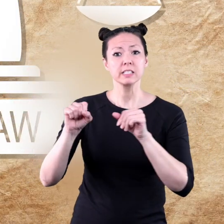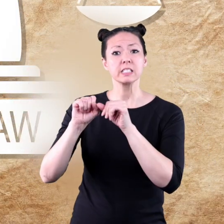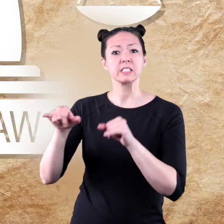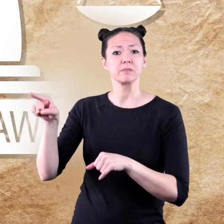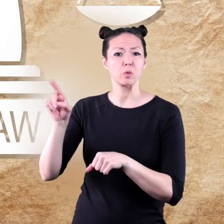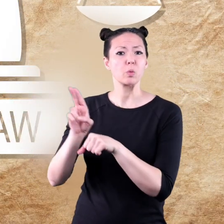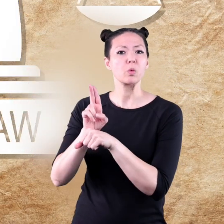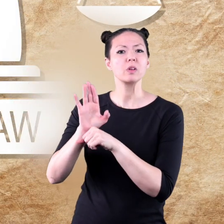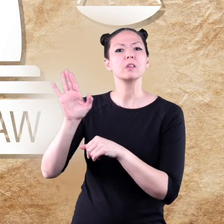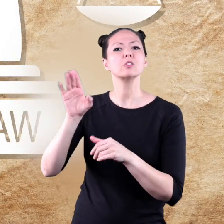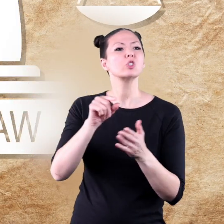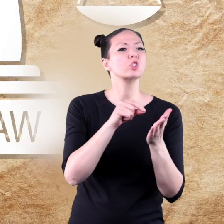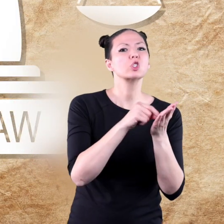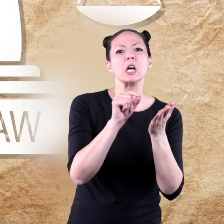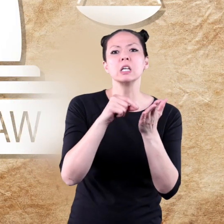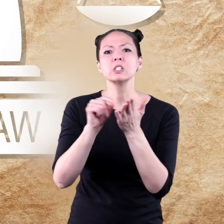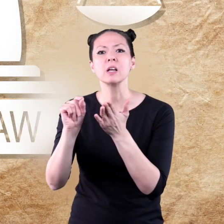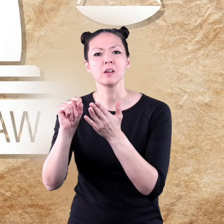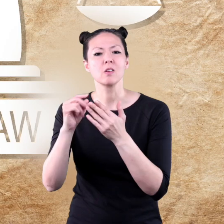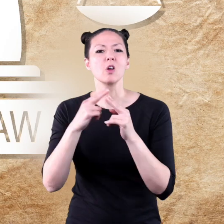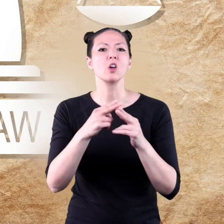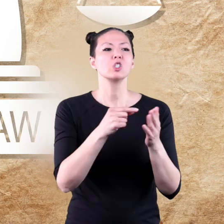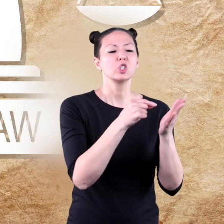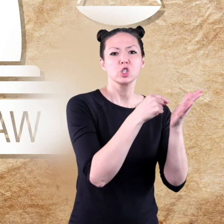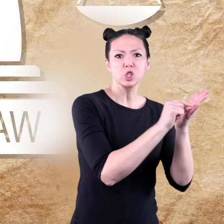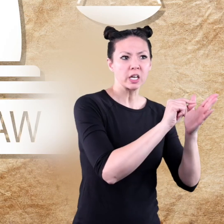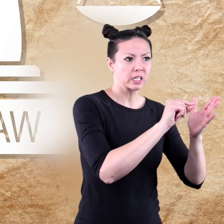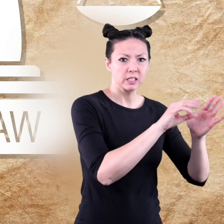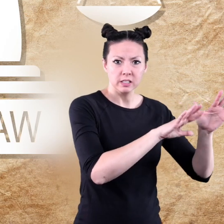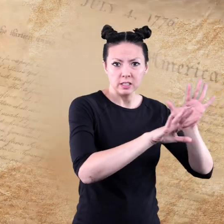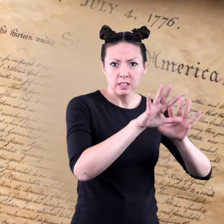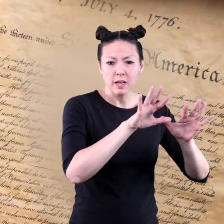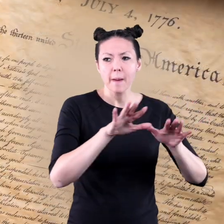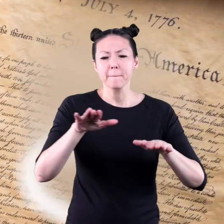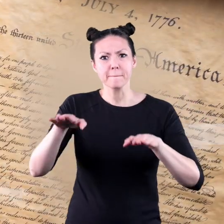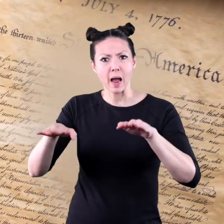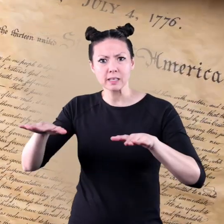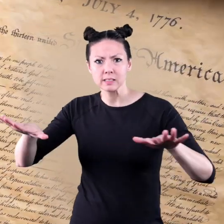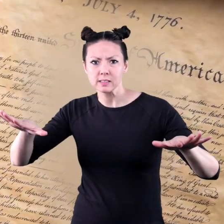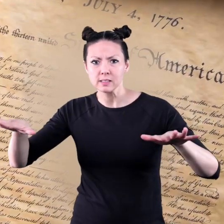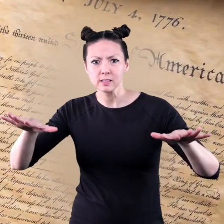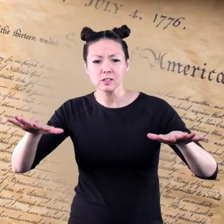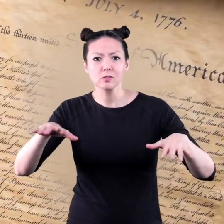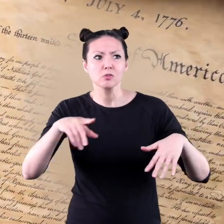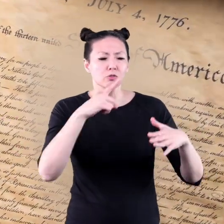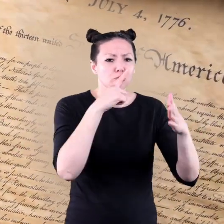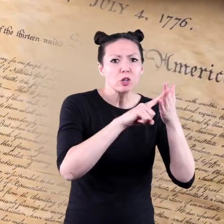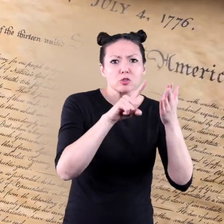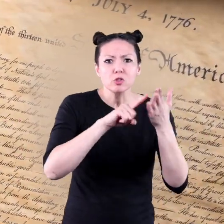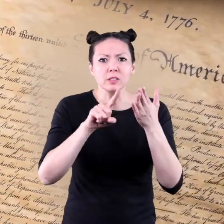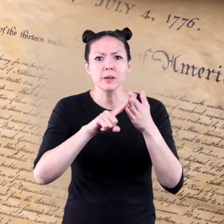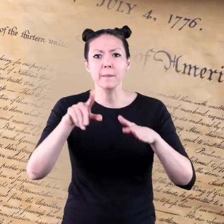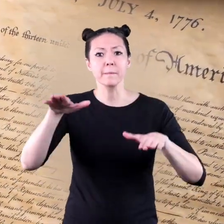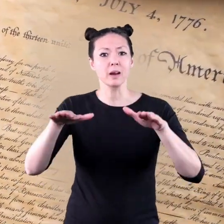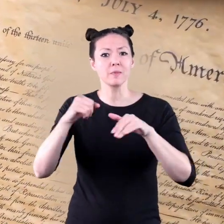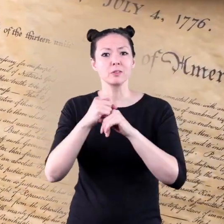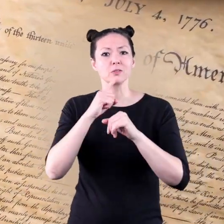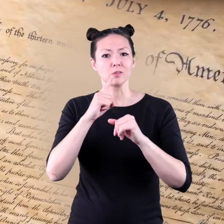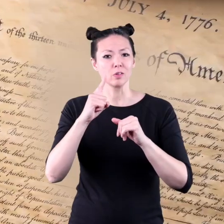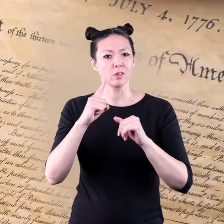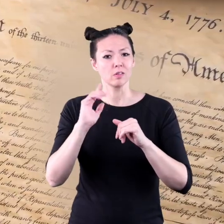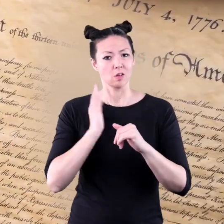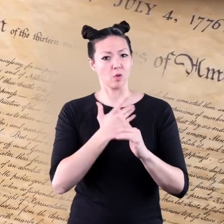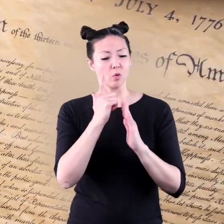each other is called checks and balances. Checks and balances make sure that our laws are